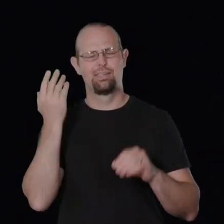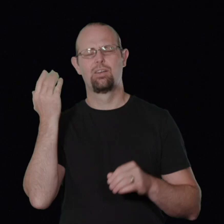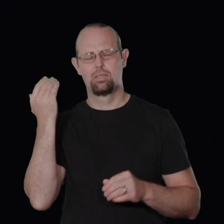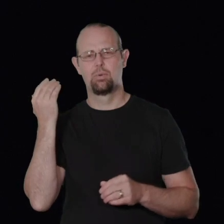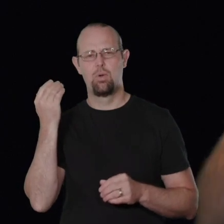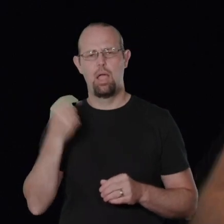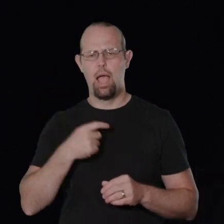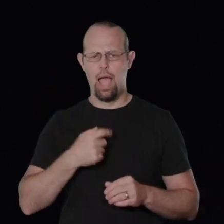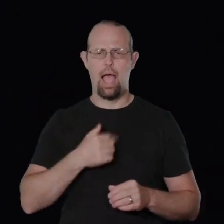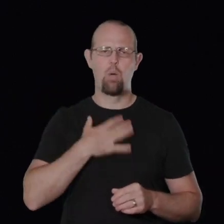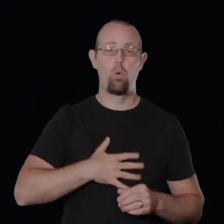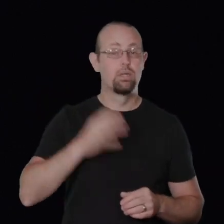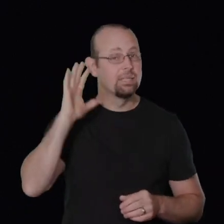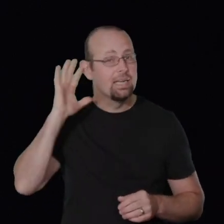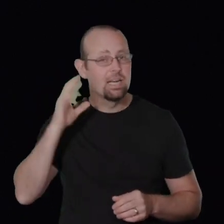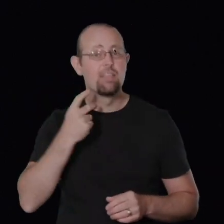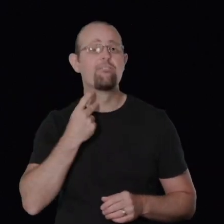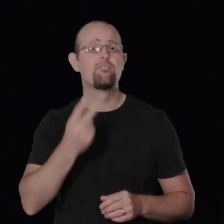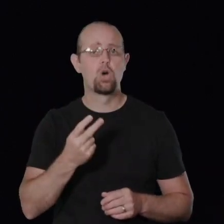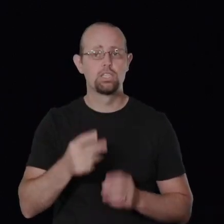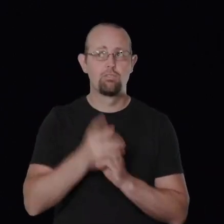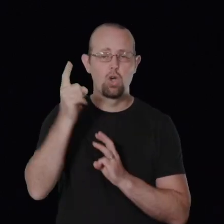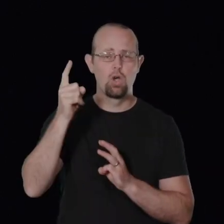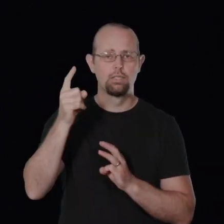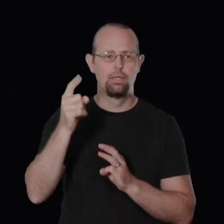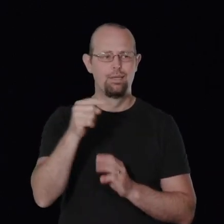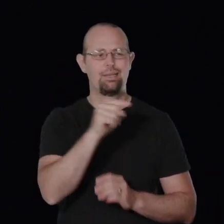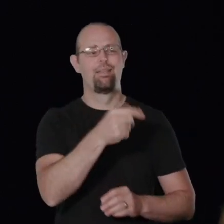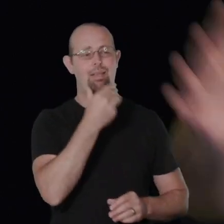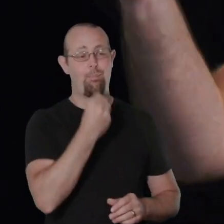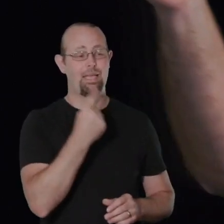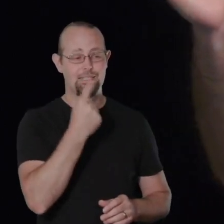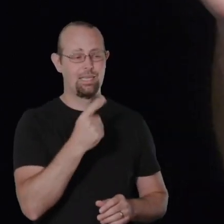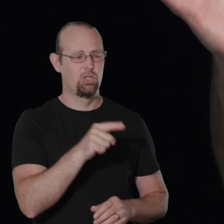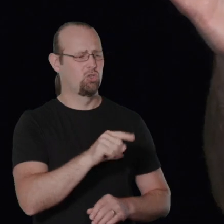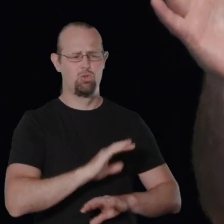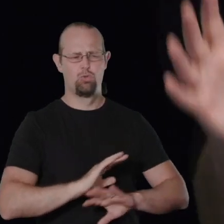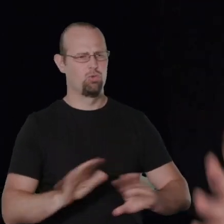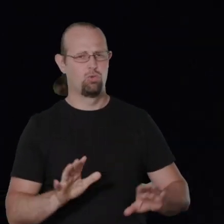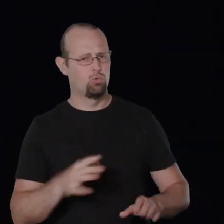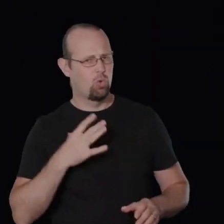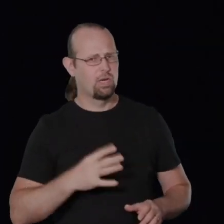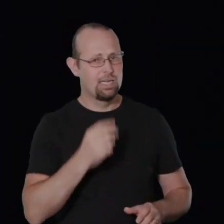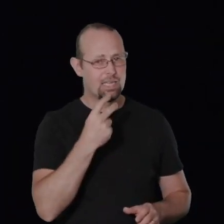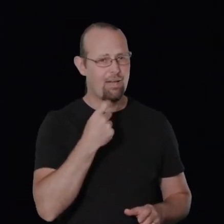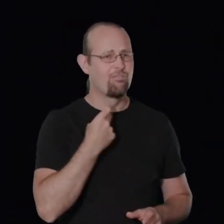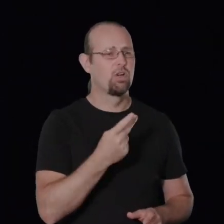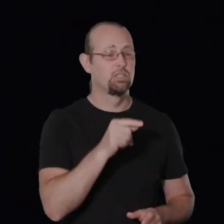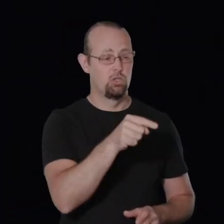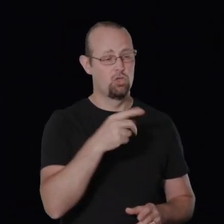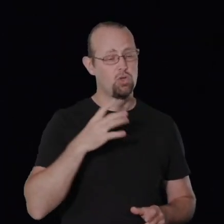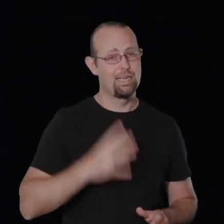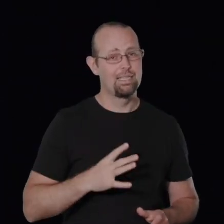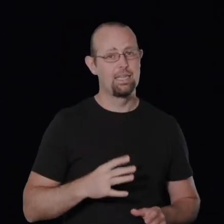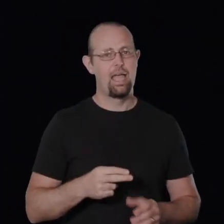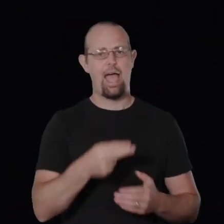son, you don't need a voice, you need a verse. And I have since heard the voice of God, but